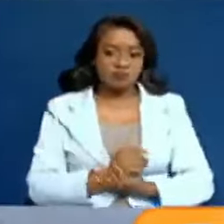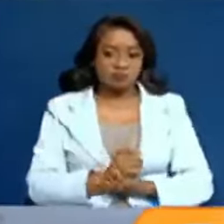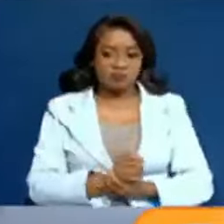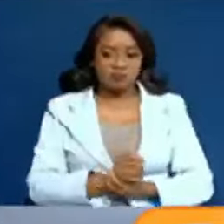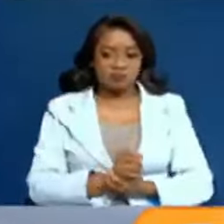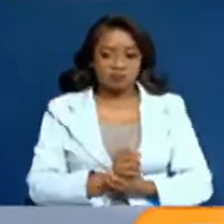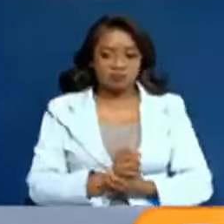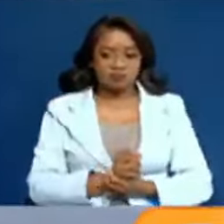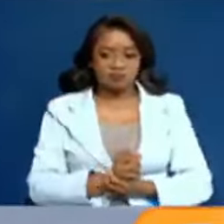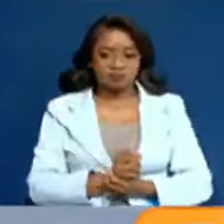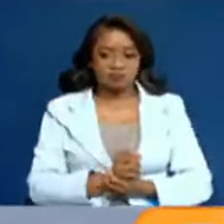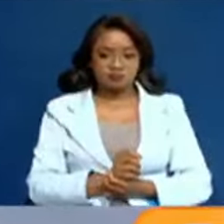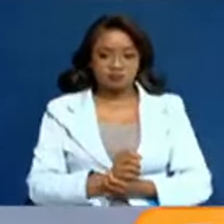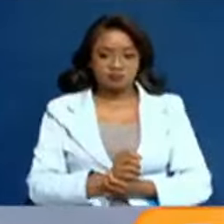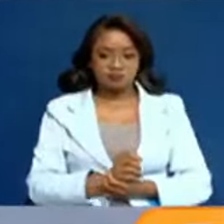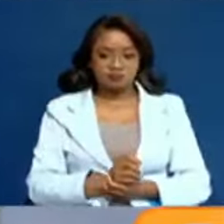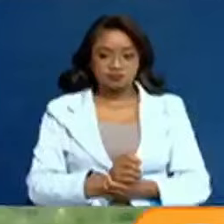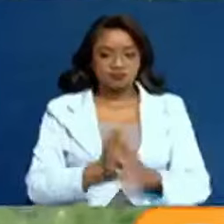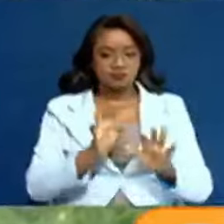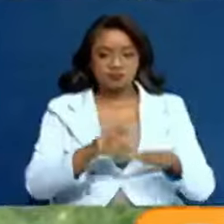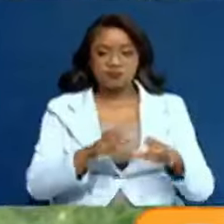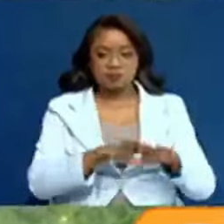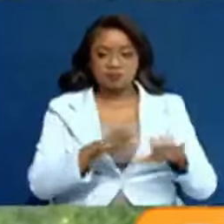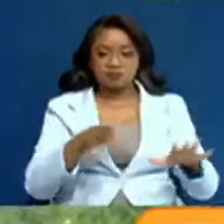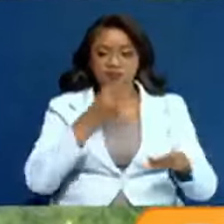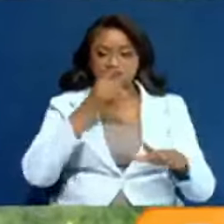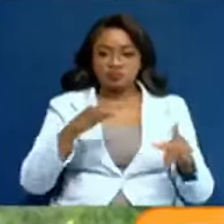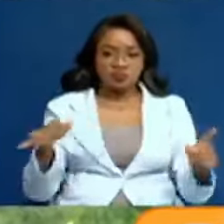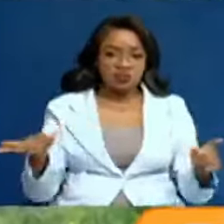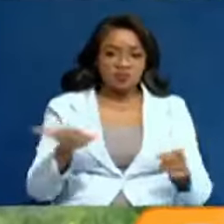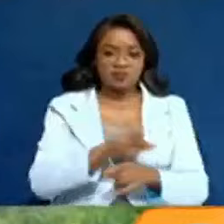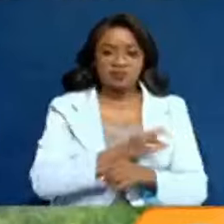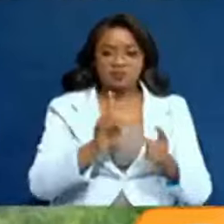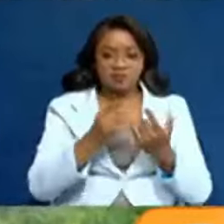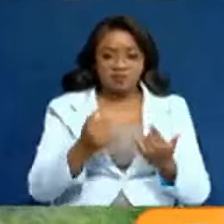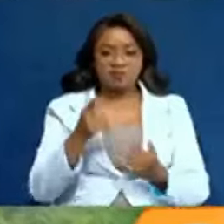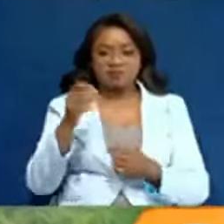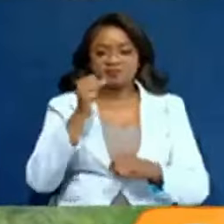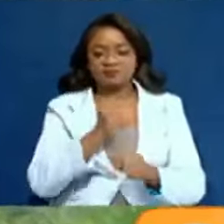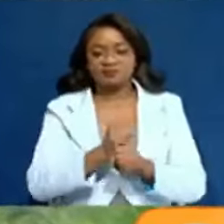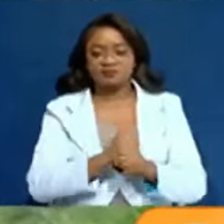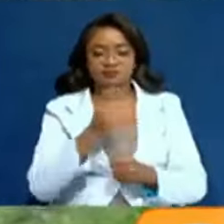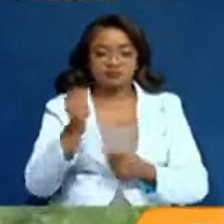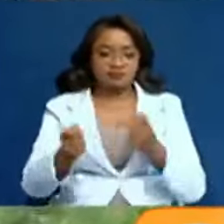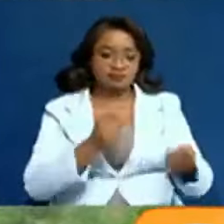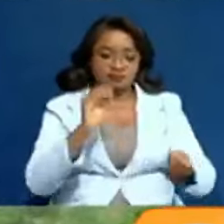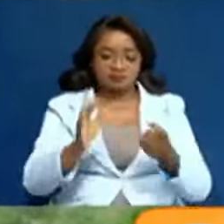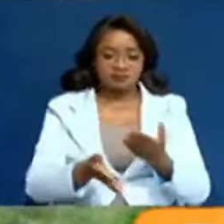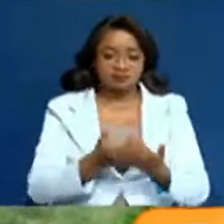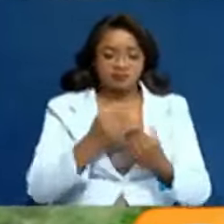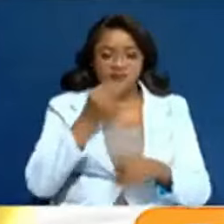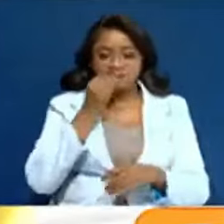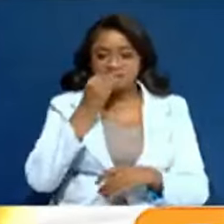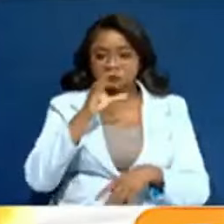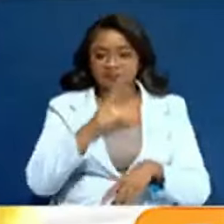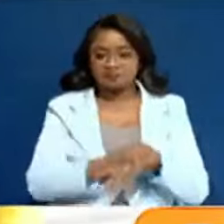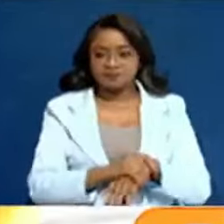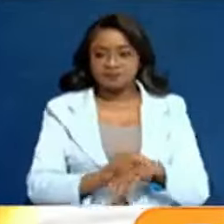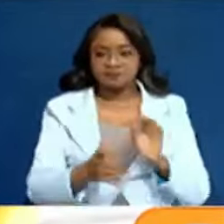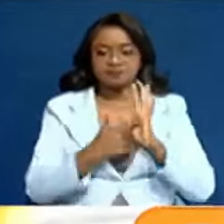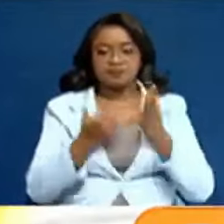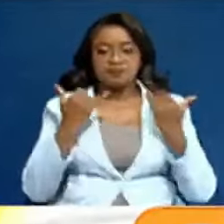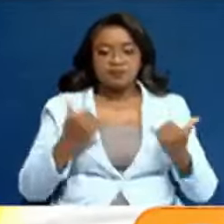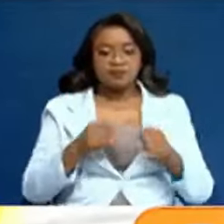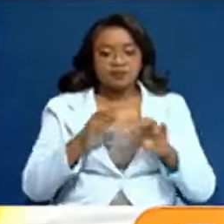With her farm completely submerged, Anyango now does menial jobs to feed her family. Kama kulima kuna, ni watu